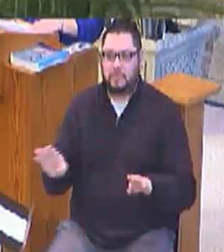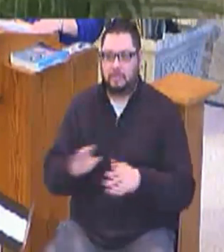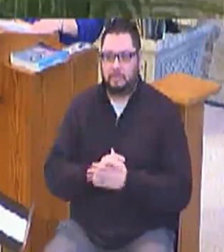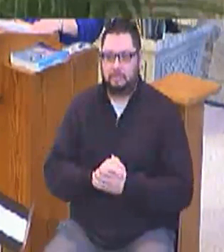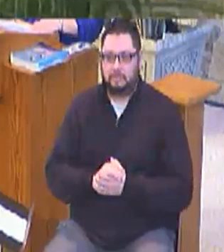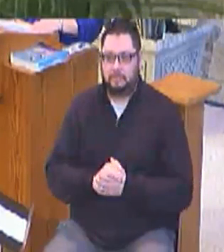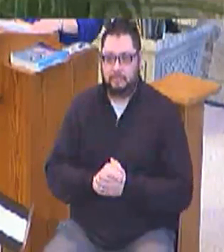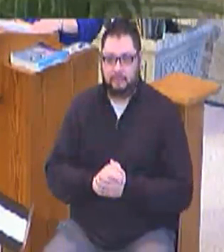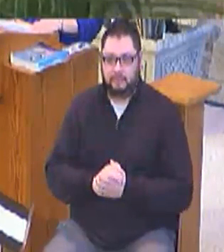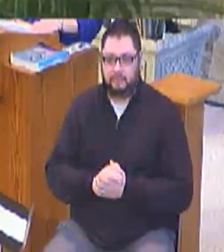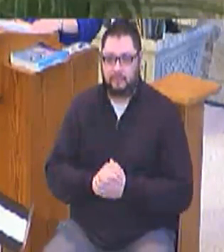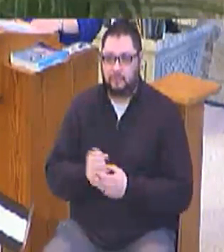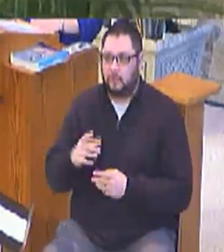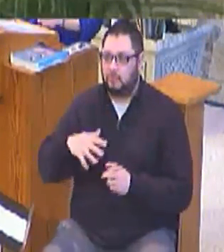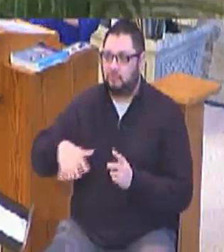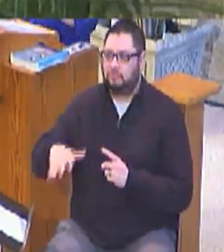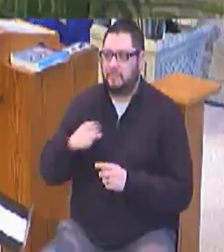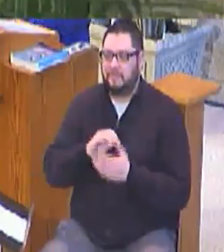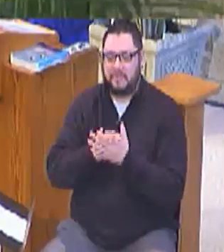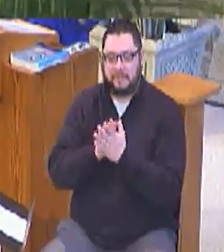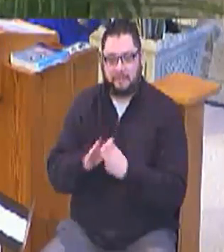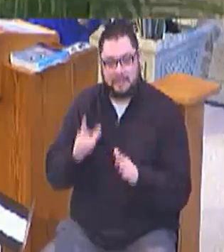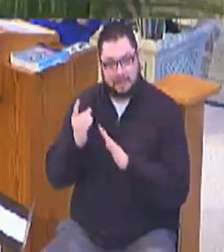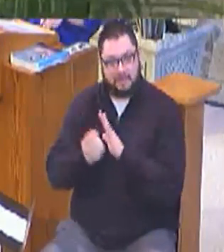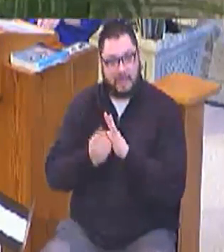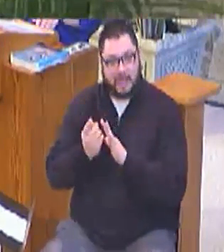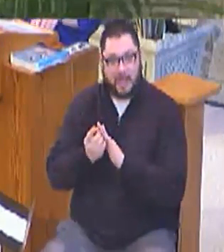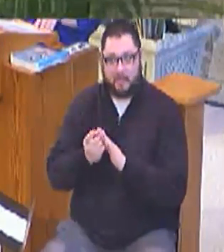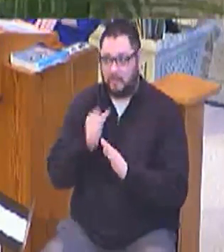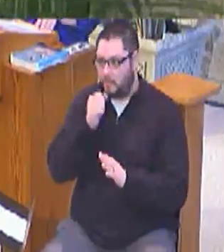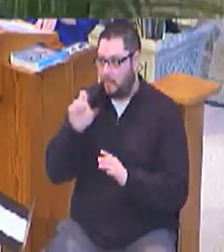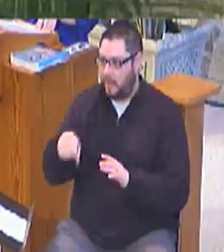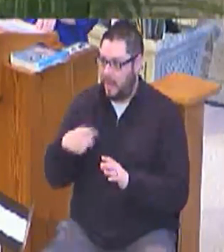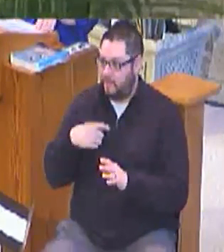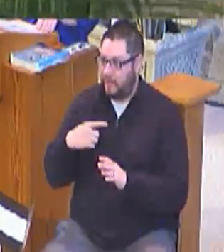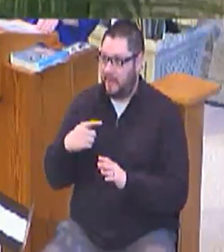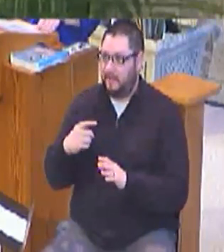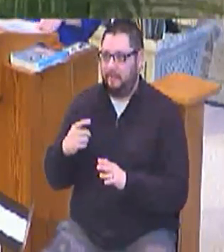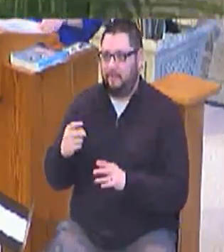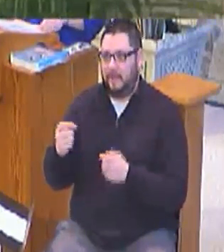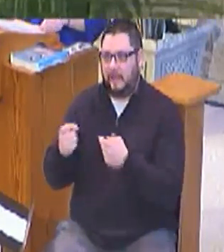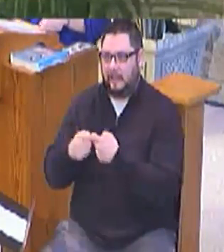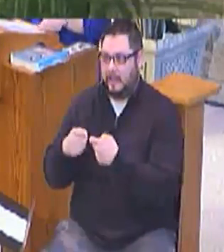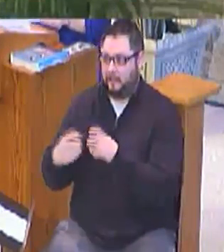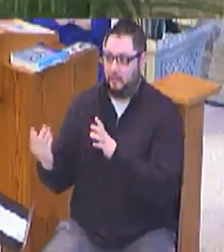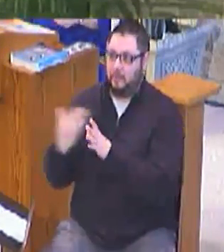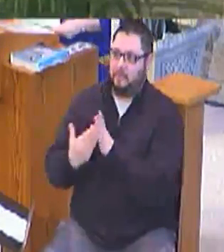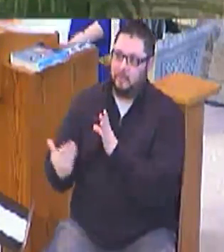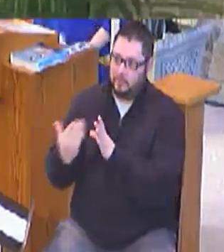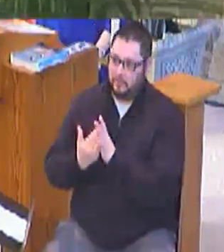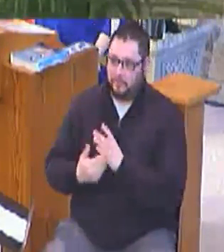Give yourself and those around you the gift of this hour without the intrusion of our electronic media.